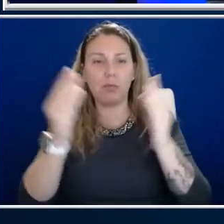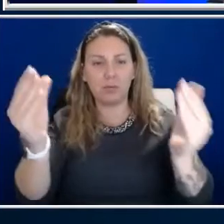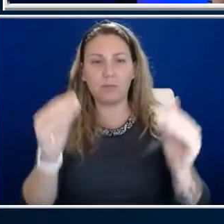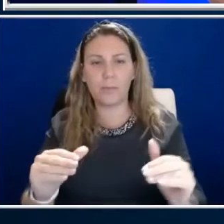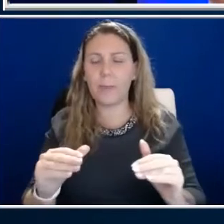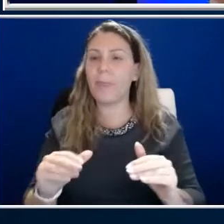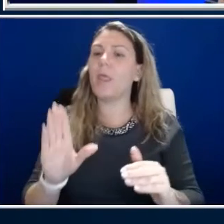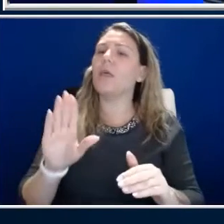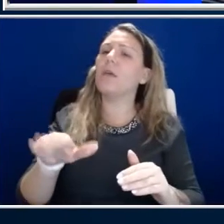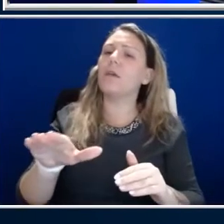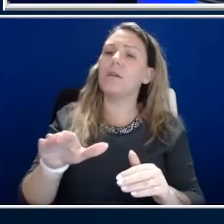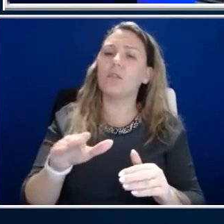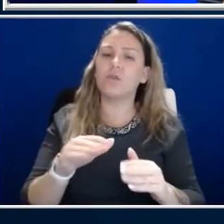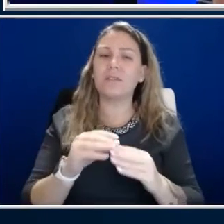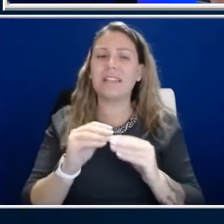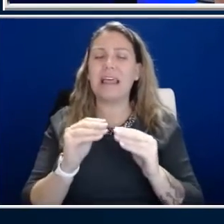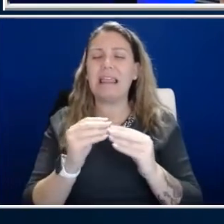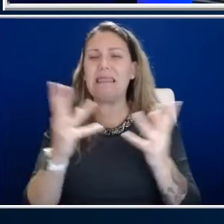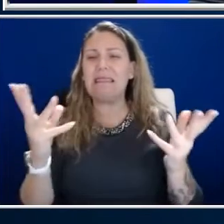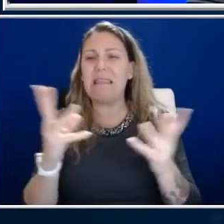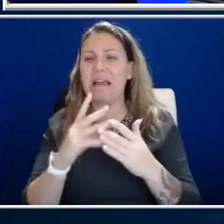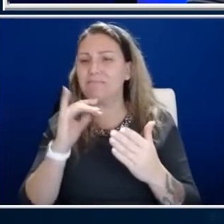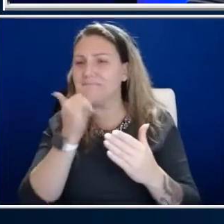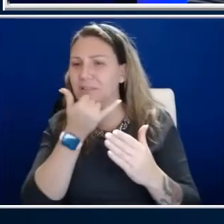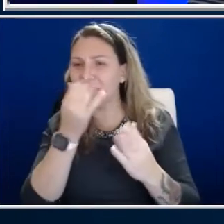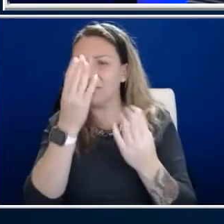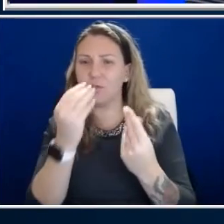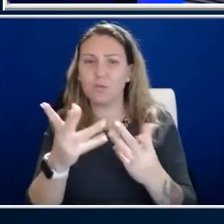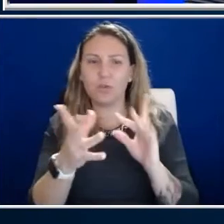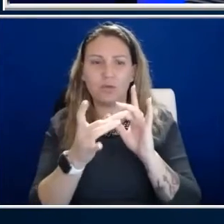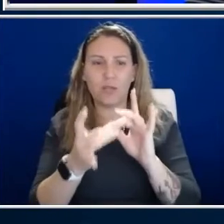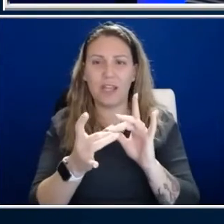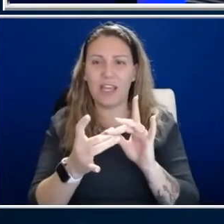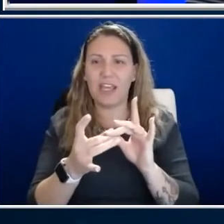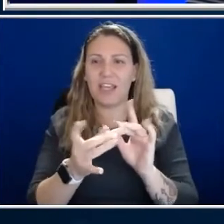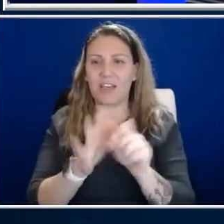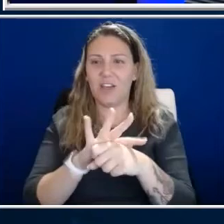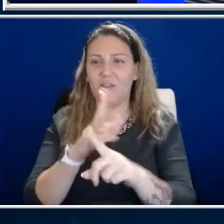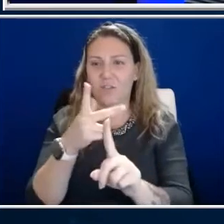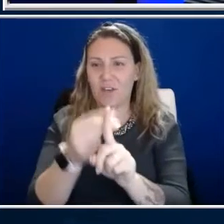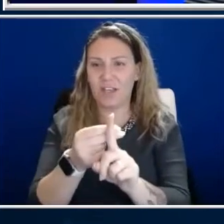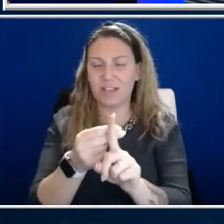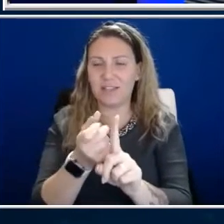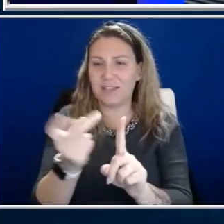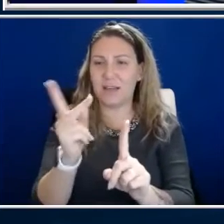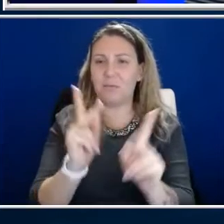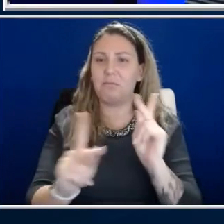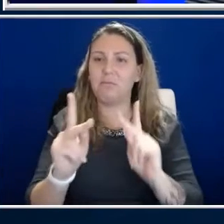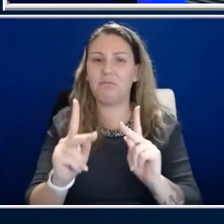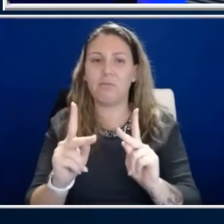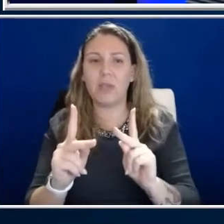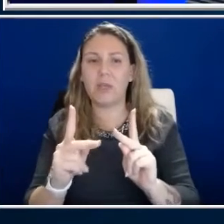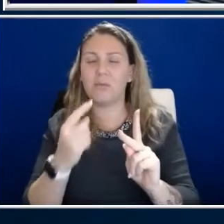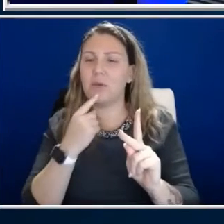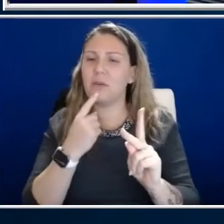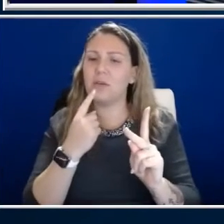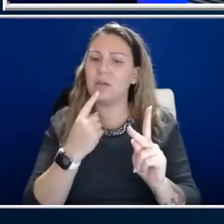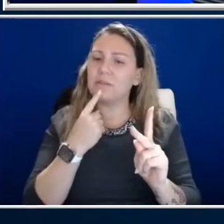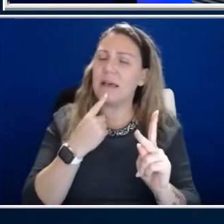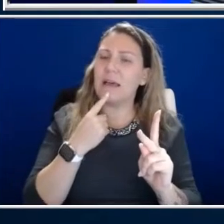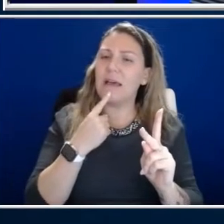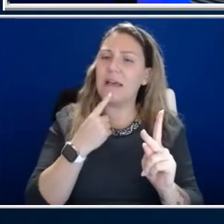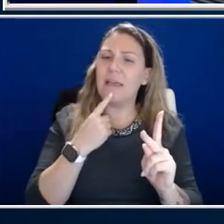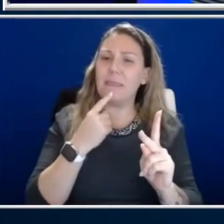lot of misinformation surrounding COVID vaccines, as you're well aware. Some people did report seeing menstrual changes. Yeah. What is the